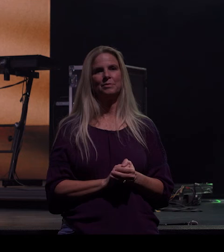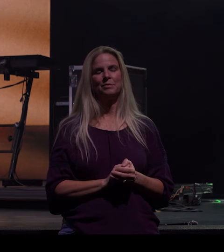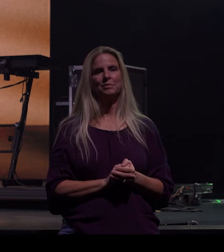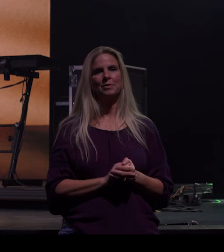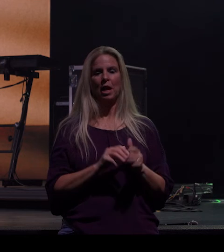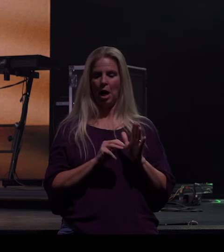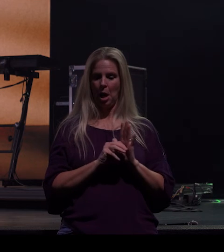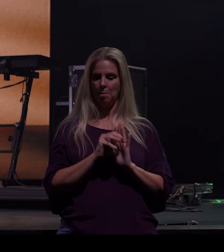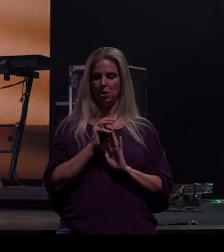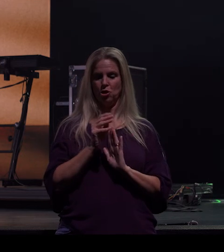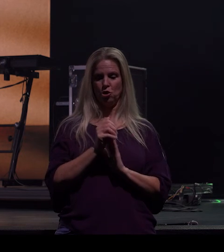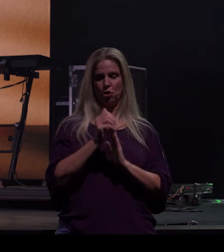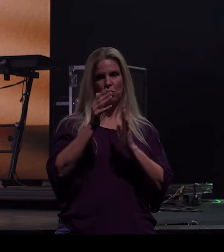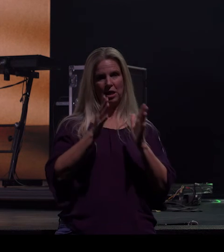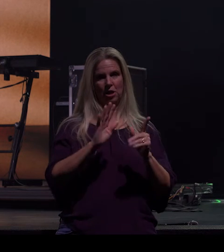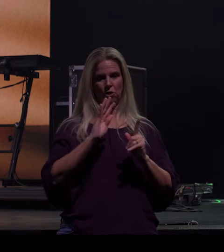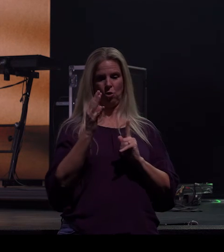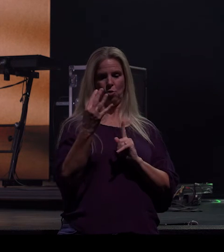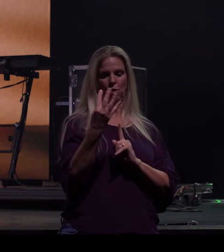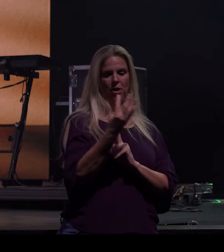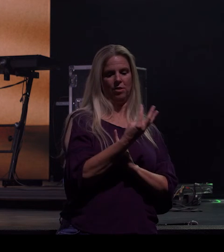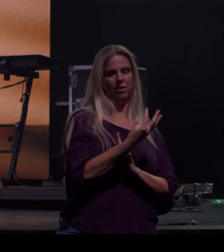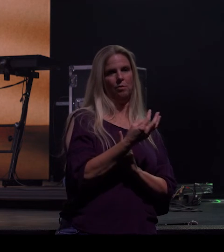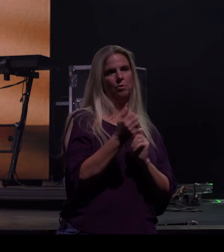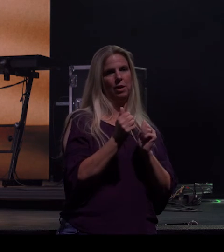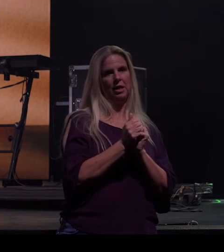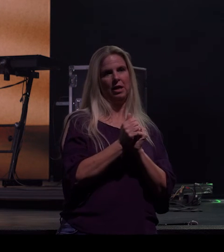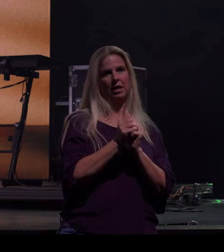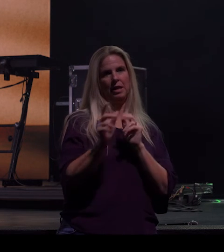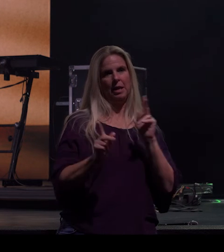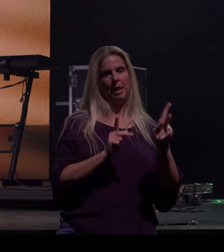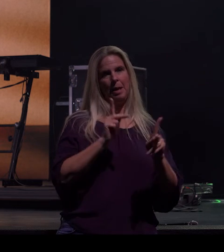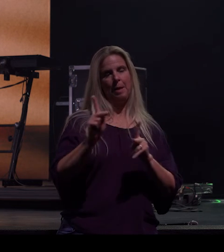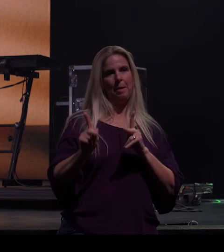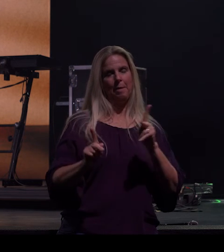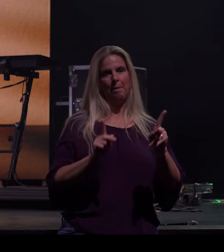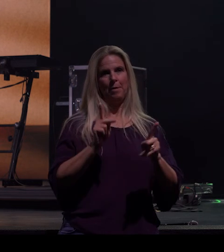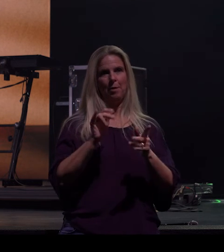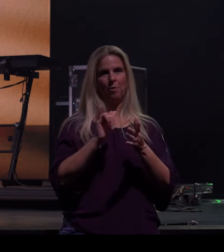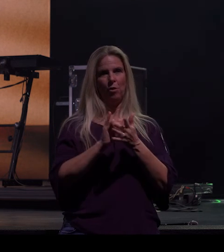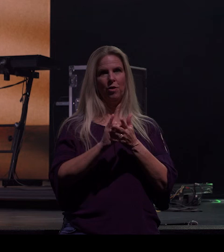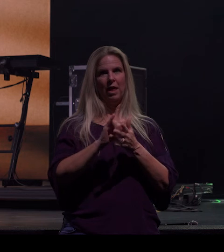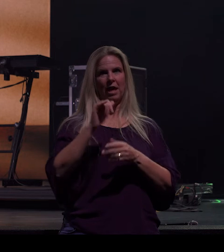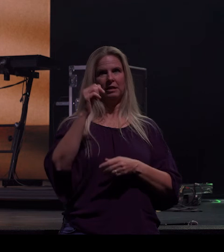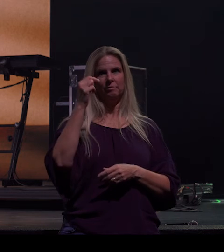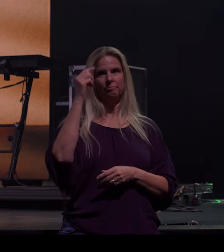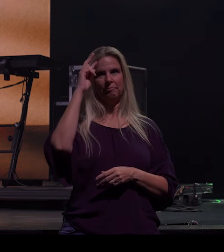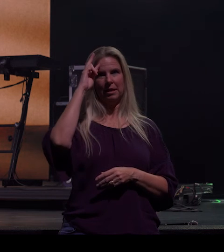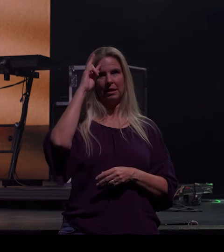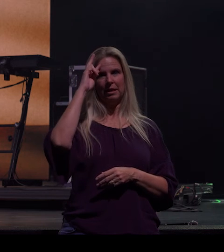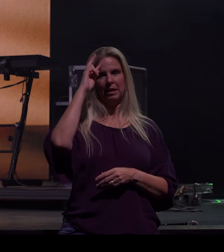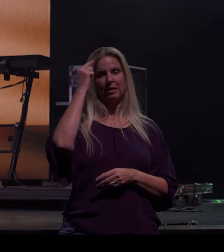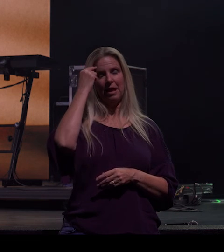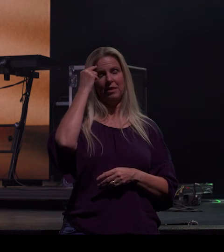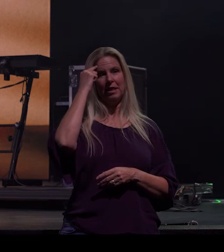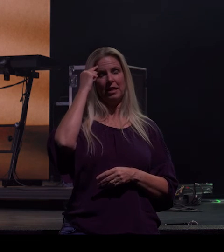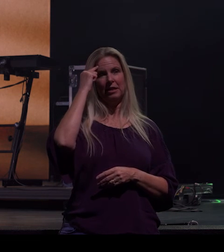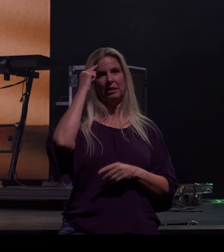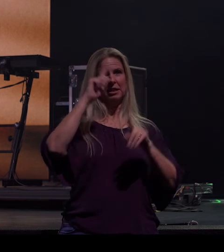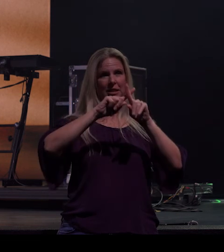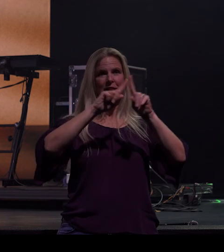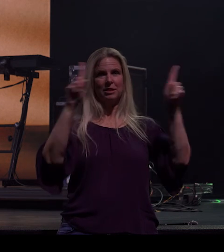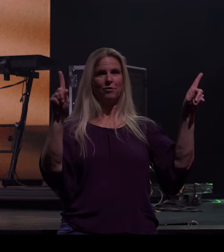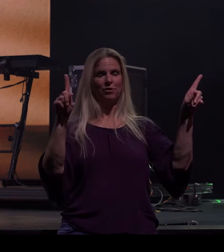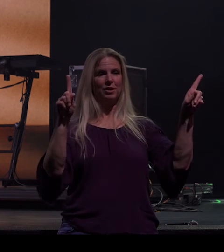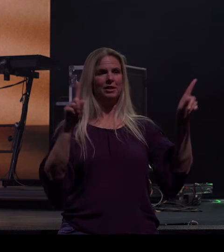leader surrounds himself with people that give input that doesn't always align with what you think. I'll tell you, Jamie and I last year,